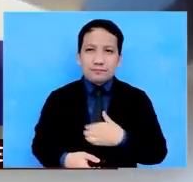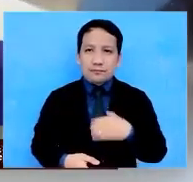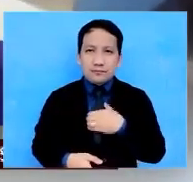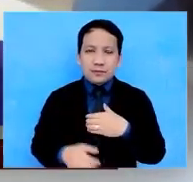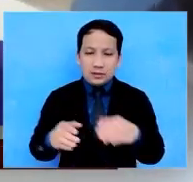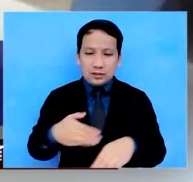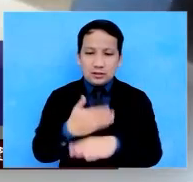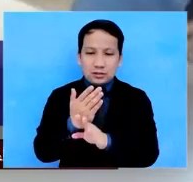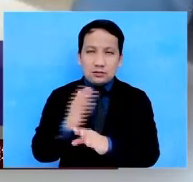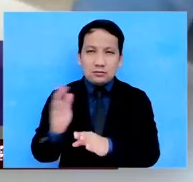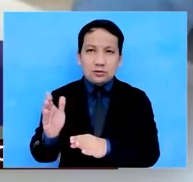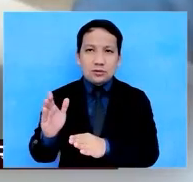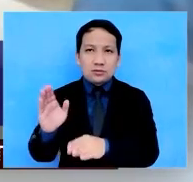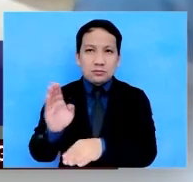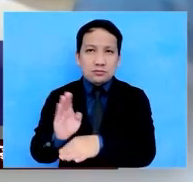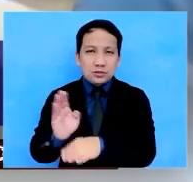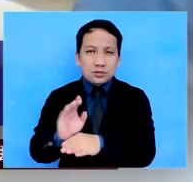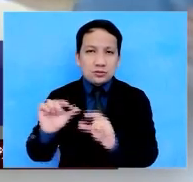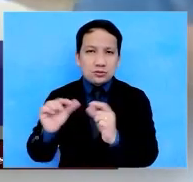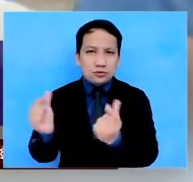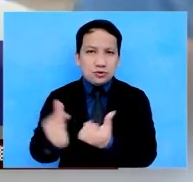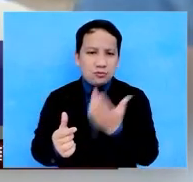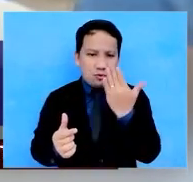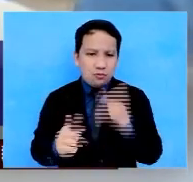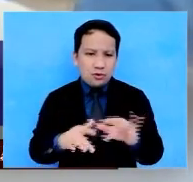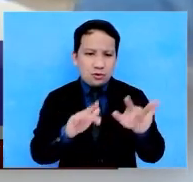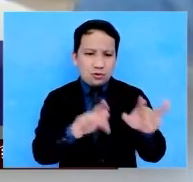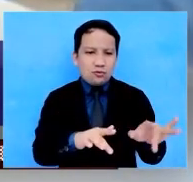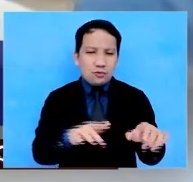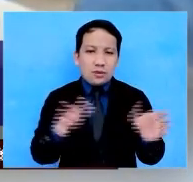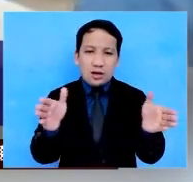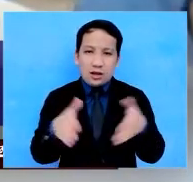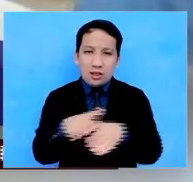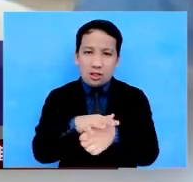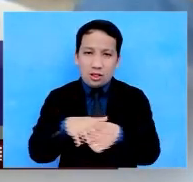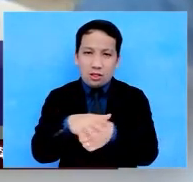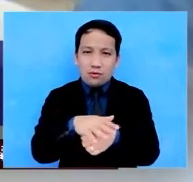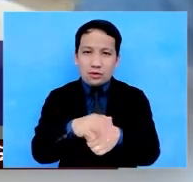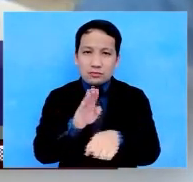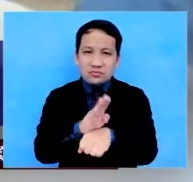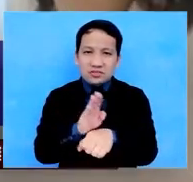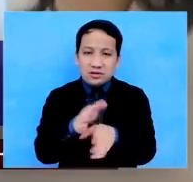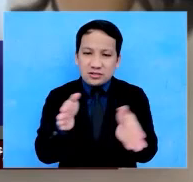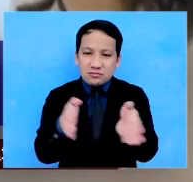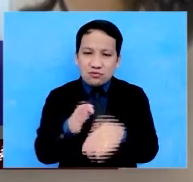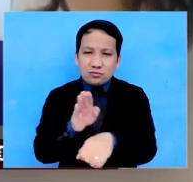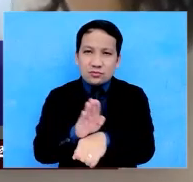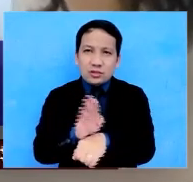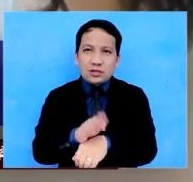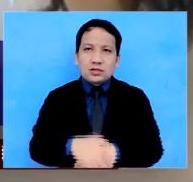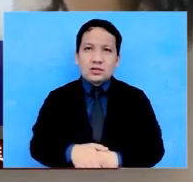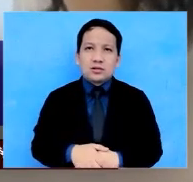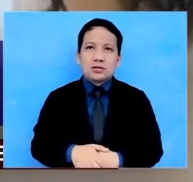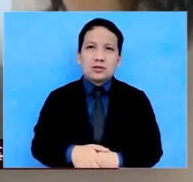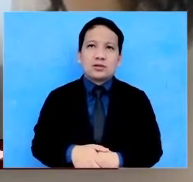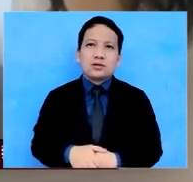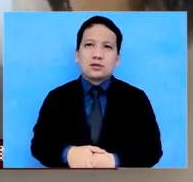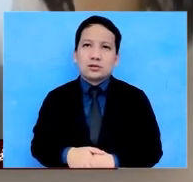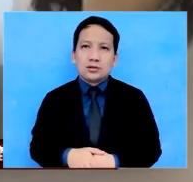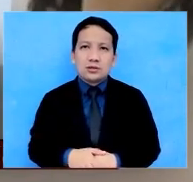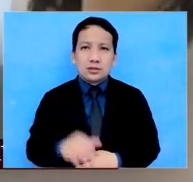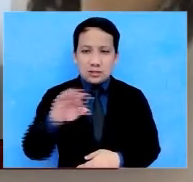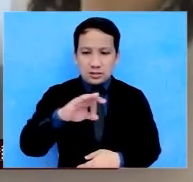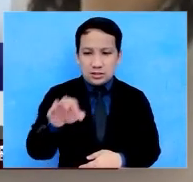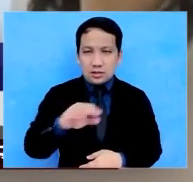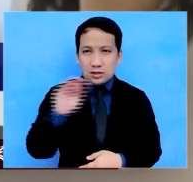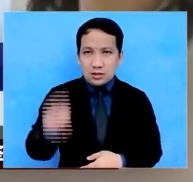Chamber of Commerce. Baka madihado naman daw kasi ang maliliit na negosyo sa bansa. And medium scale businessmen compose 99% of